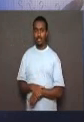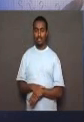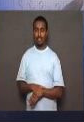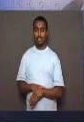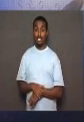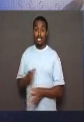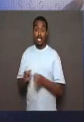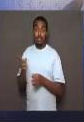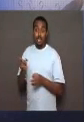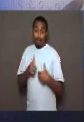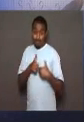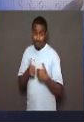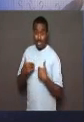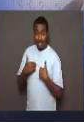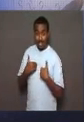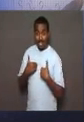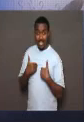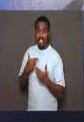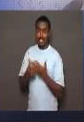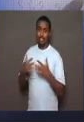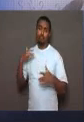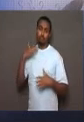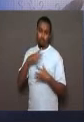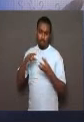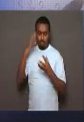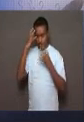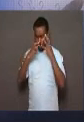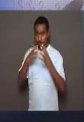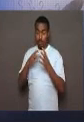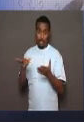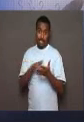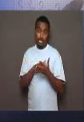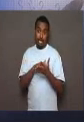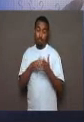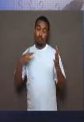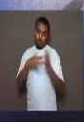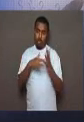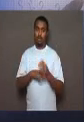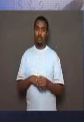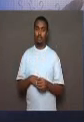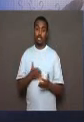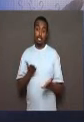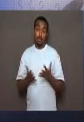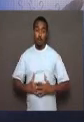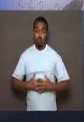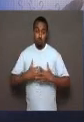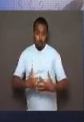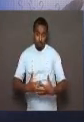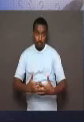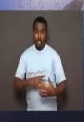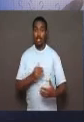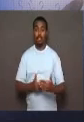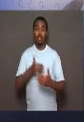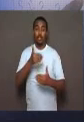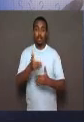next? If she has boyfriends, it will distract her from her studies. She may get